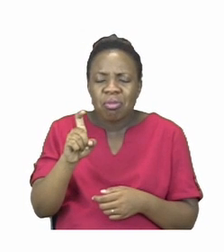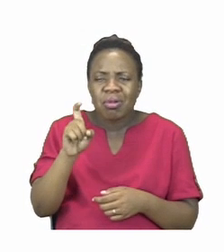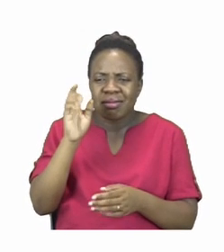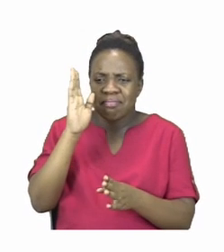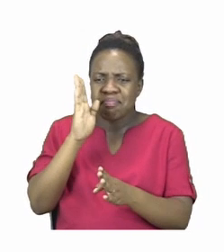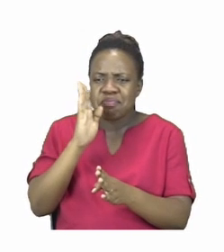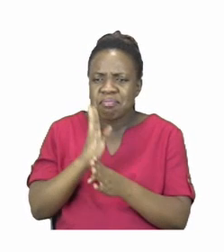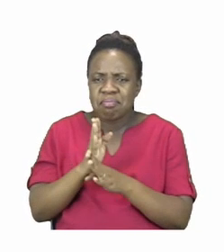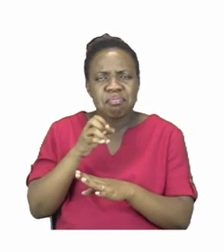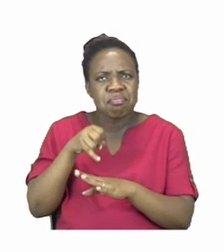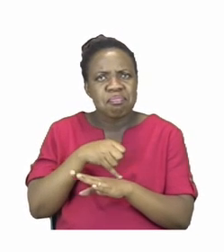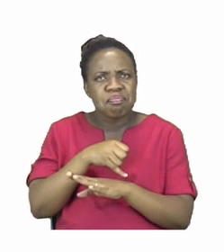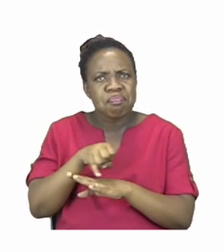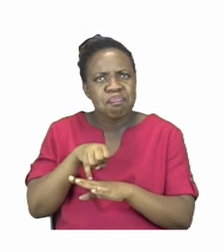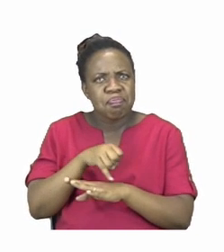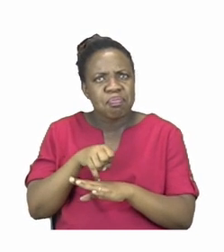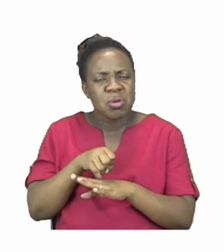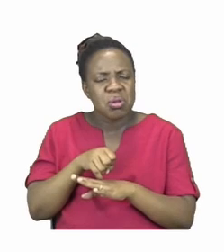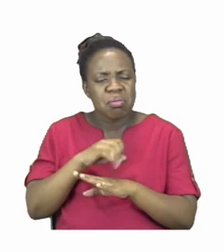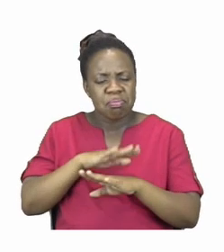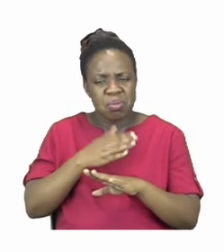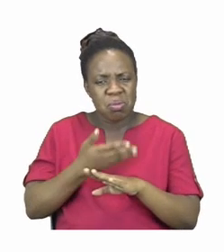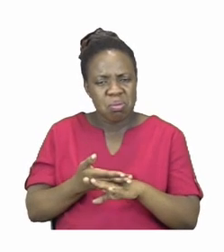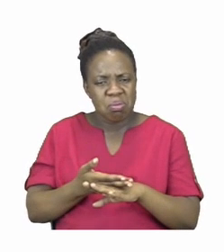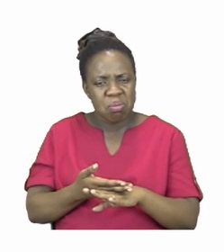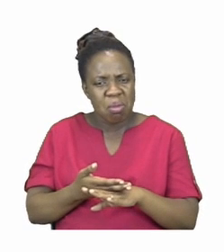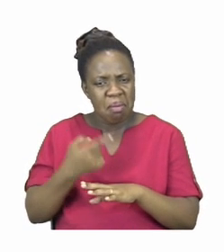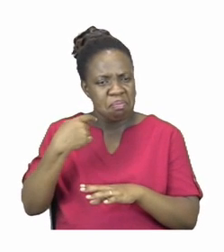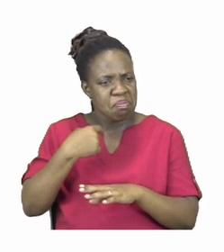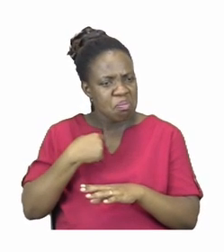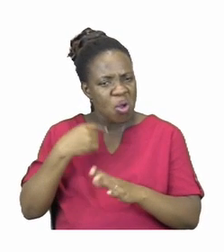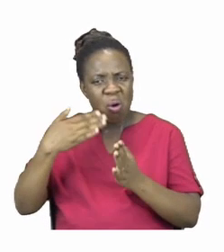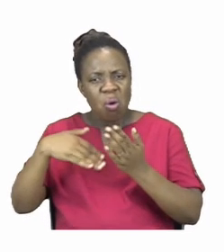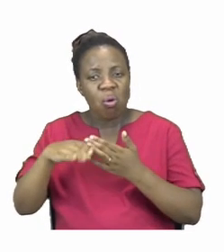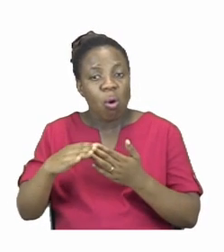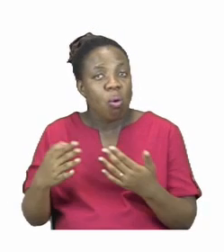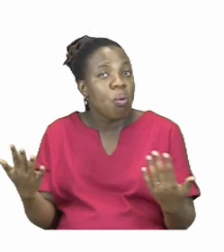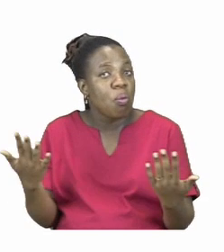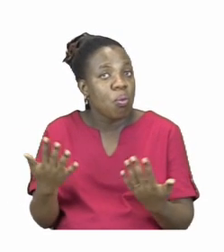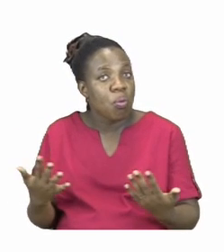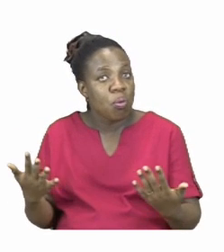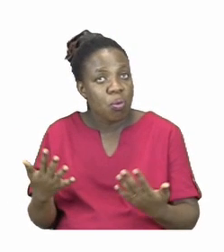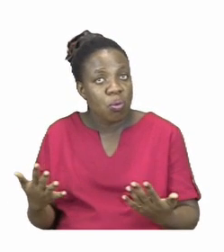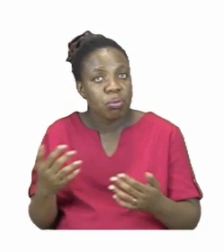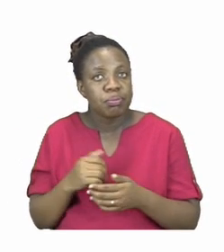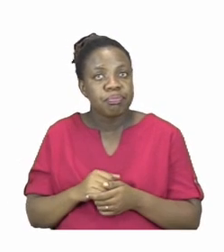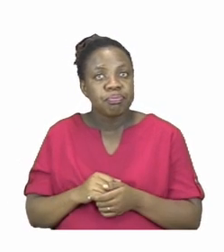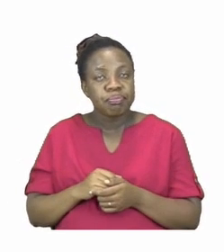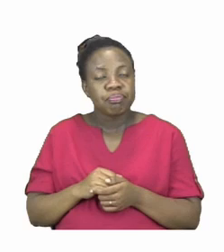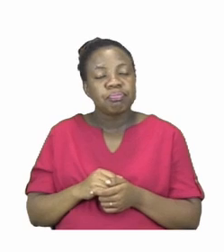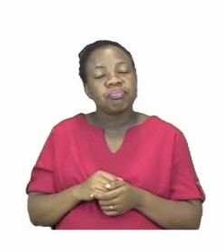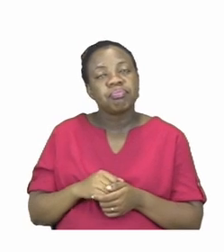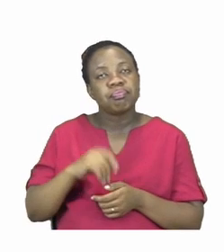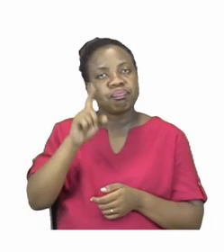If we're going to use the word why to start the question, why is used for a reason